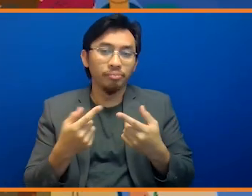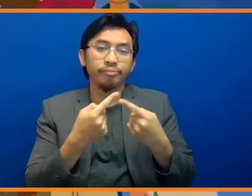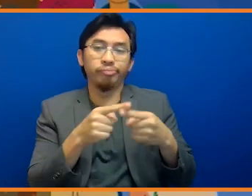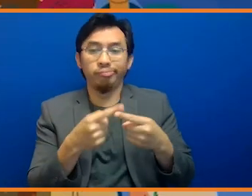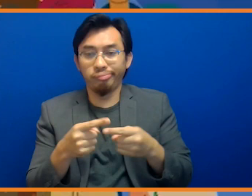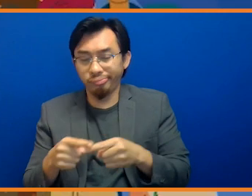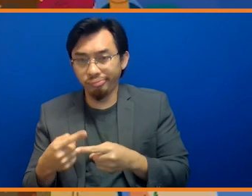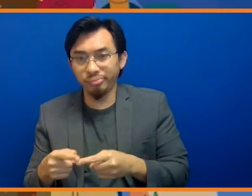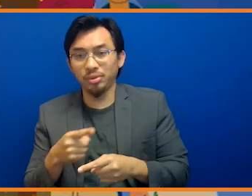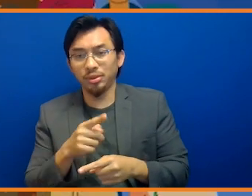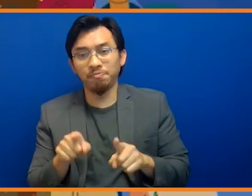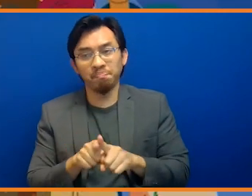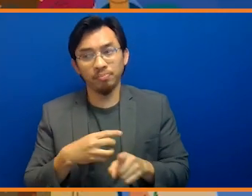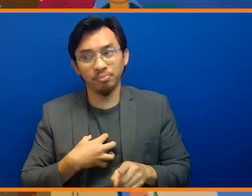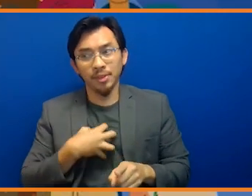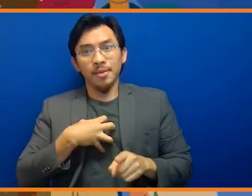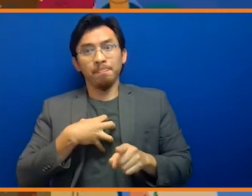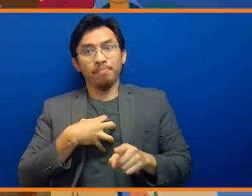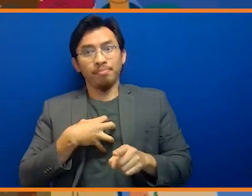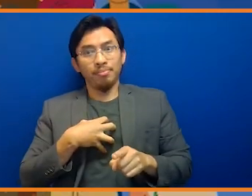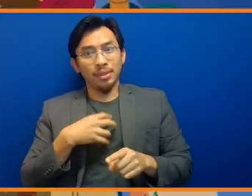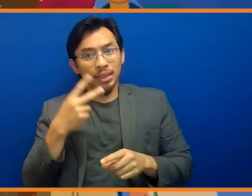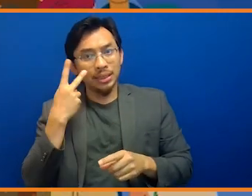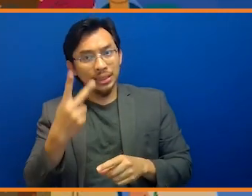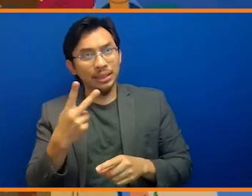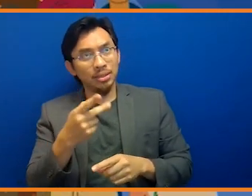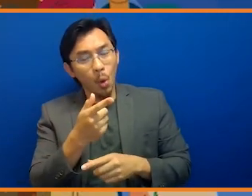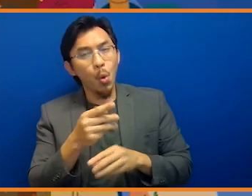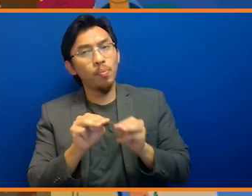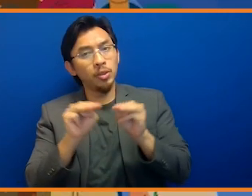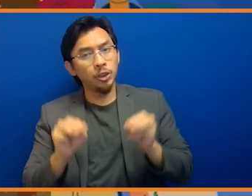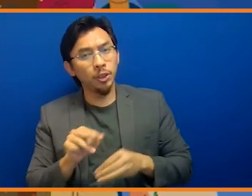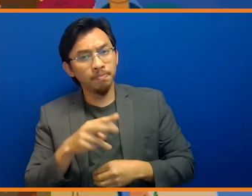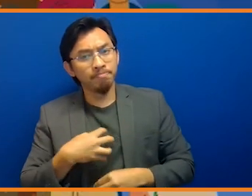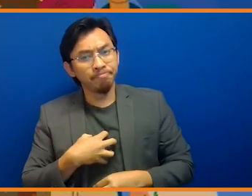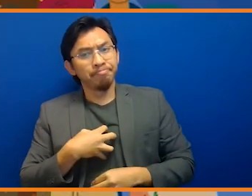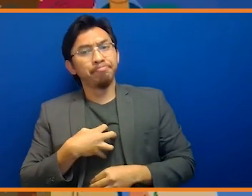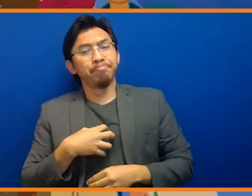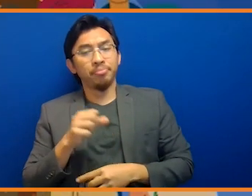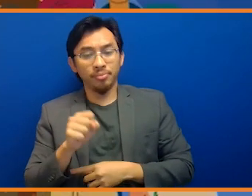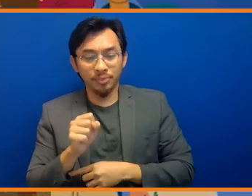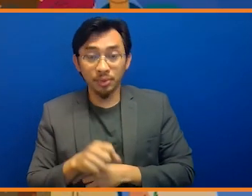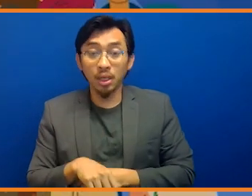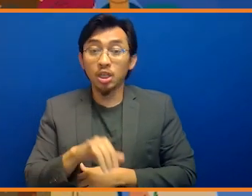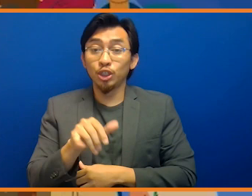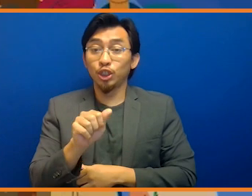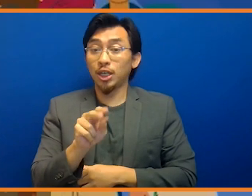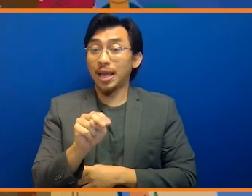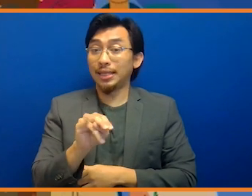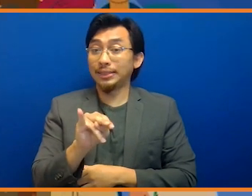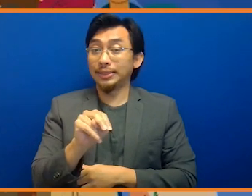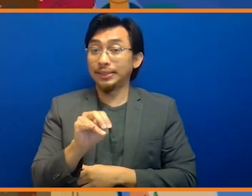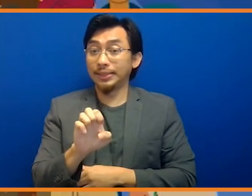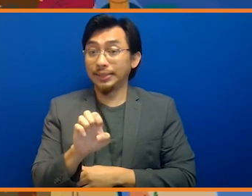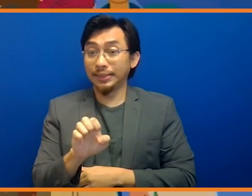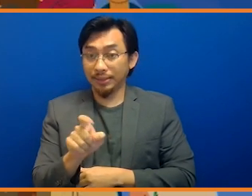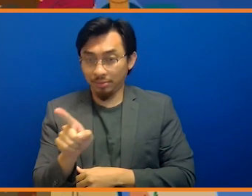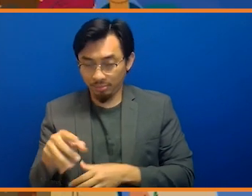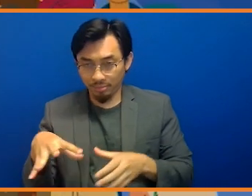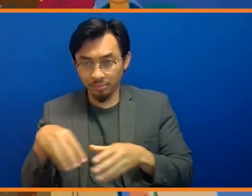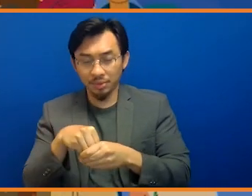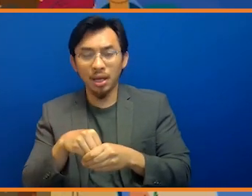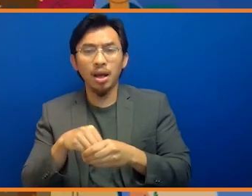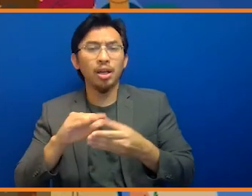the captured emotion it delivered in this museum. So Kak Janine also mentioned the involved